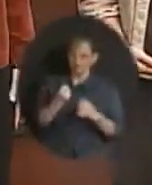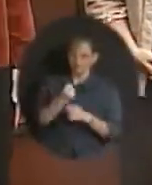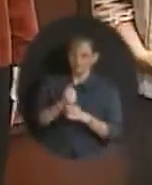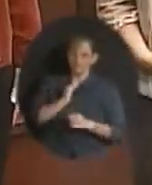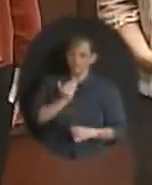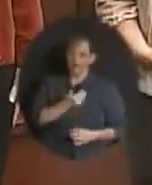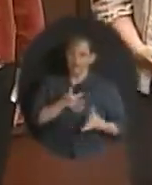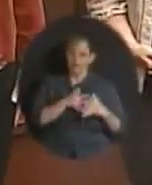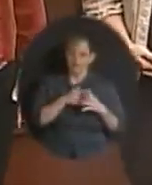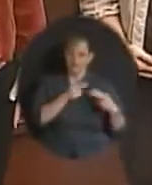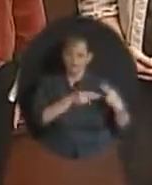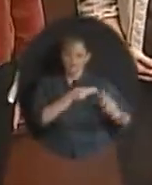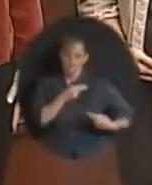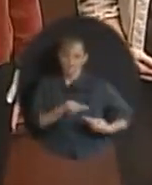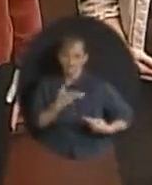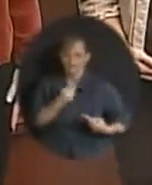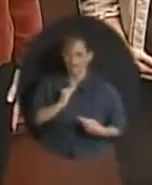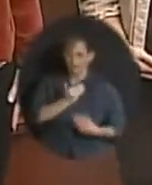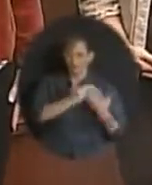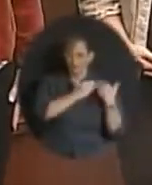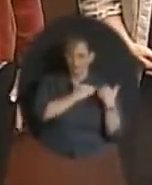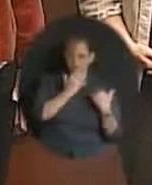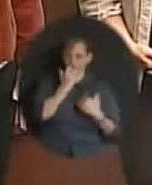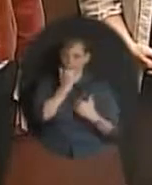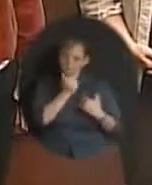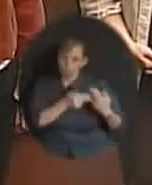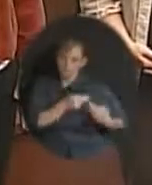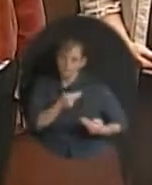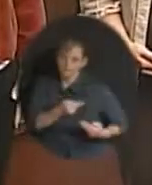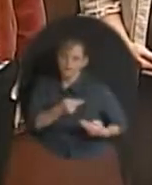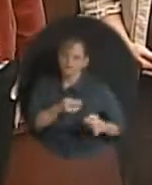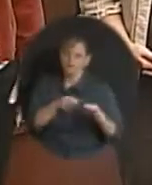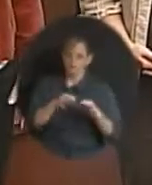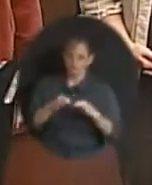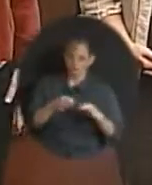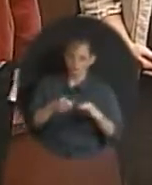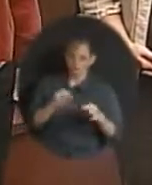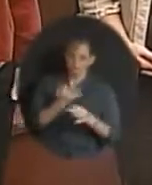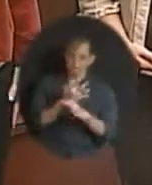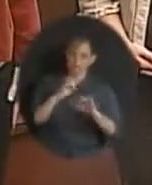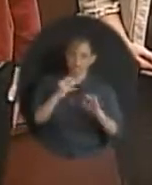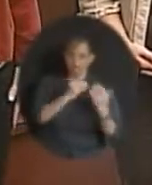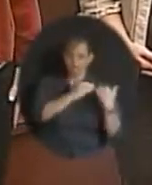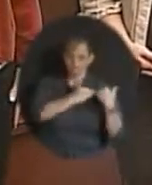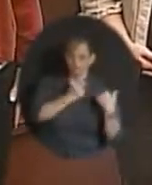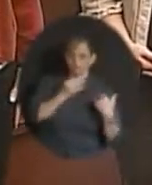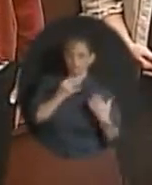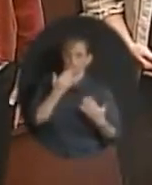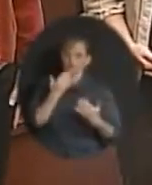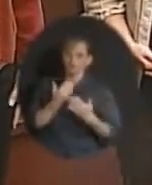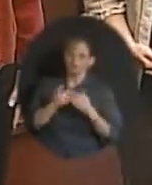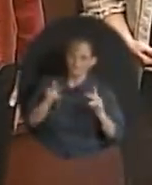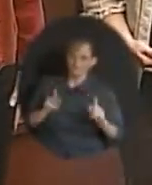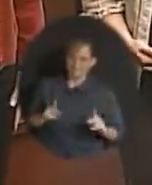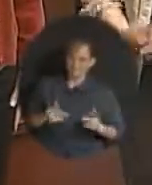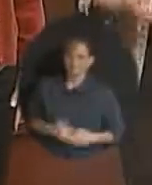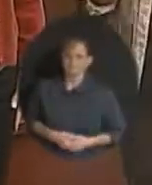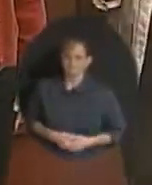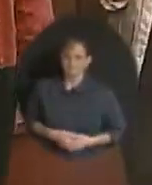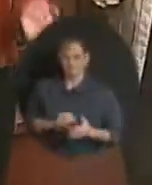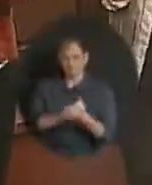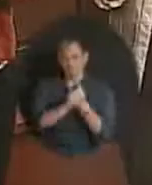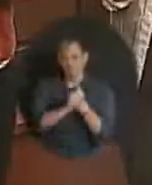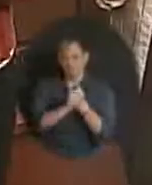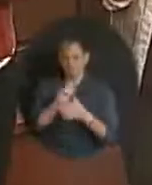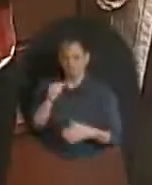and Our Responsibility for Preserving It, describe the freedoms and responsibilities of a good citizen. Congratulations, Teresa, on this wonderful